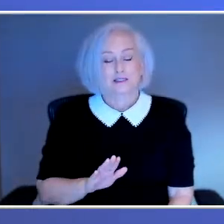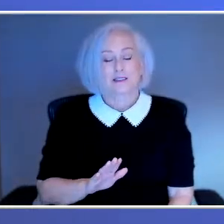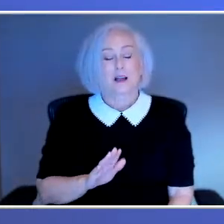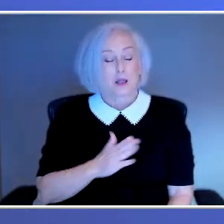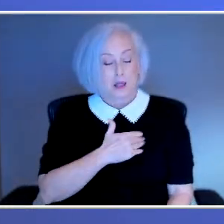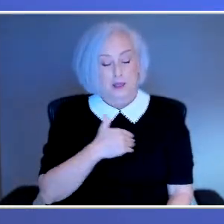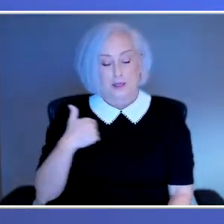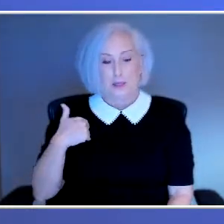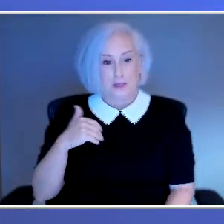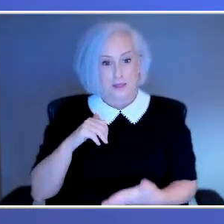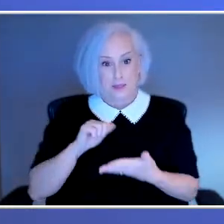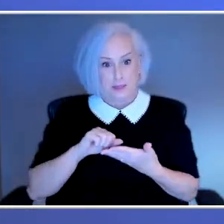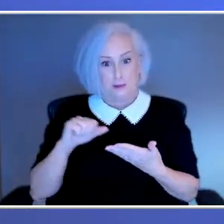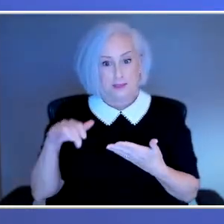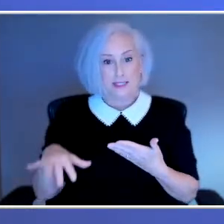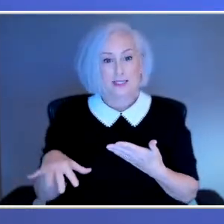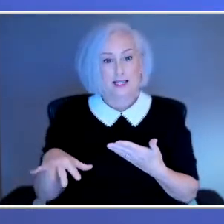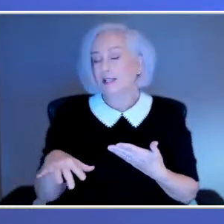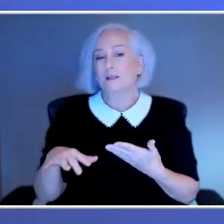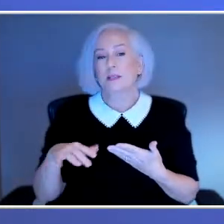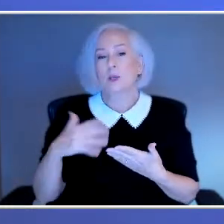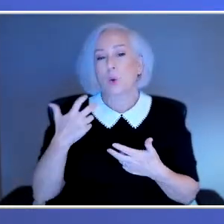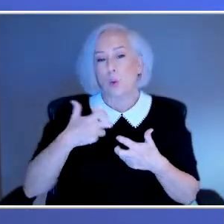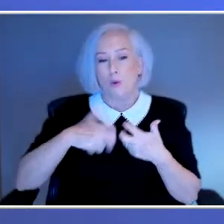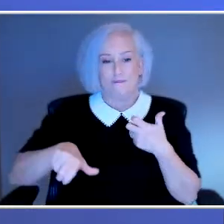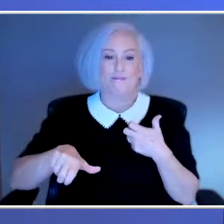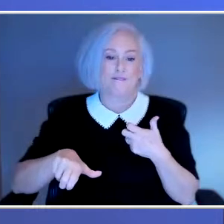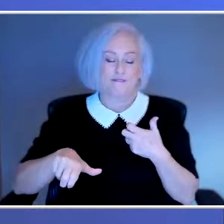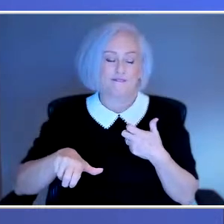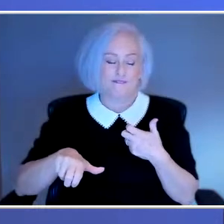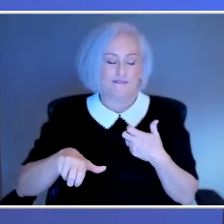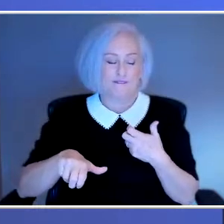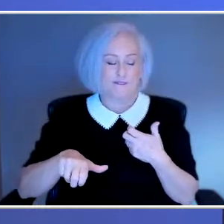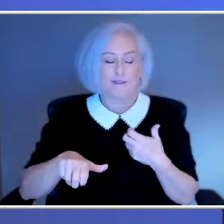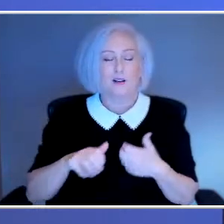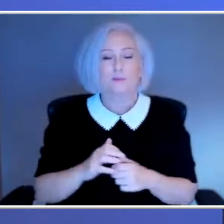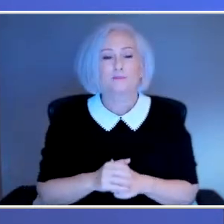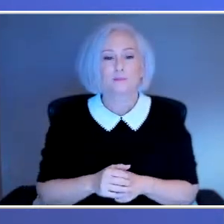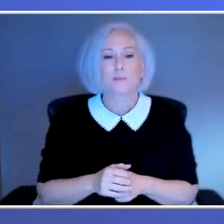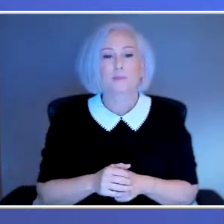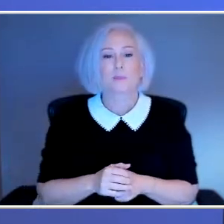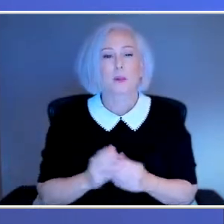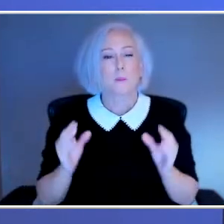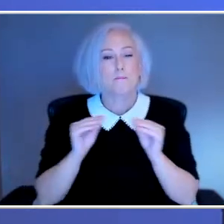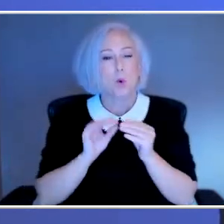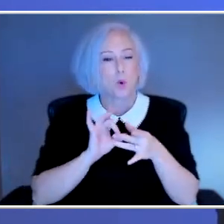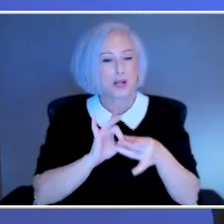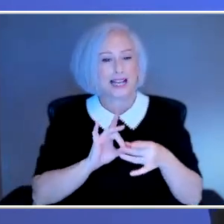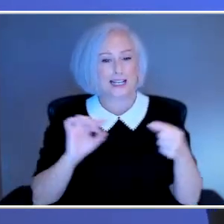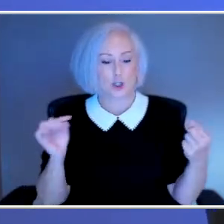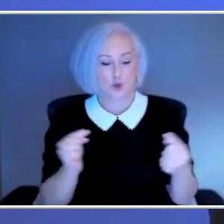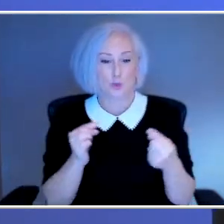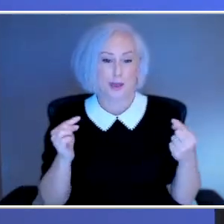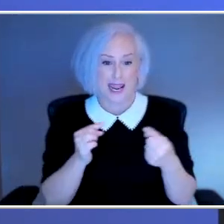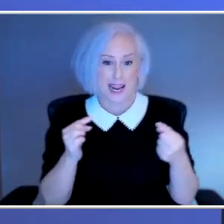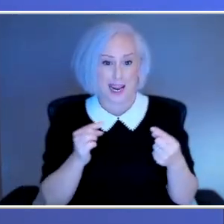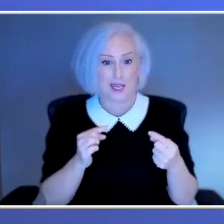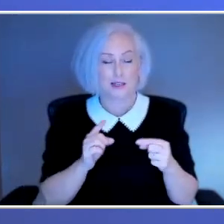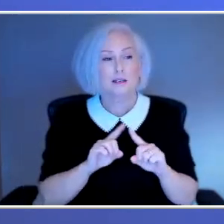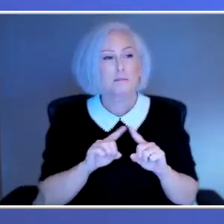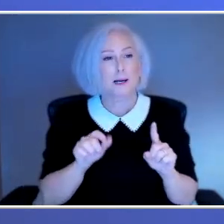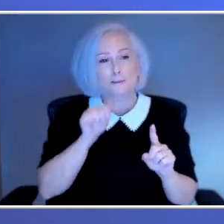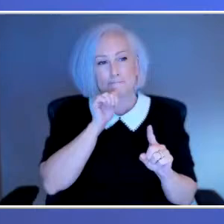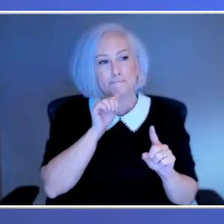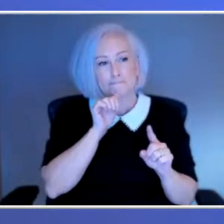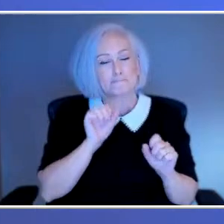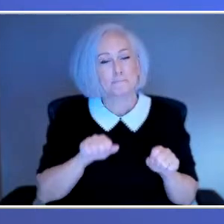surgery was rough. I think more so with the pain, but I was able to manage that. What it